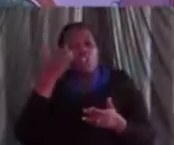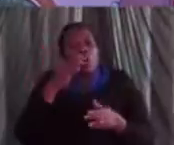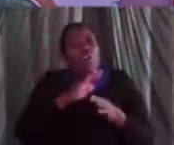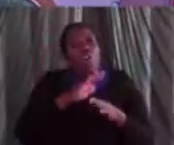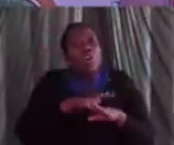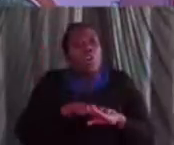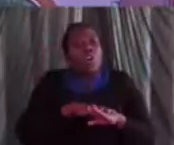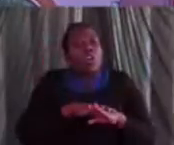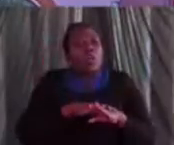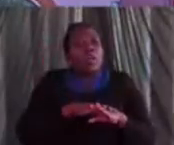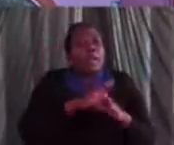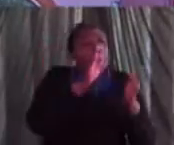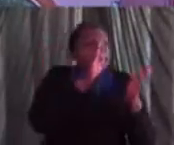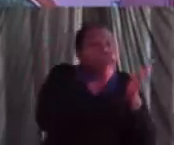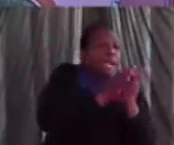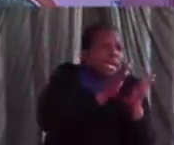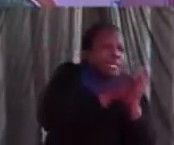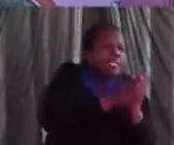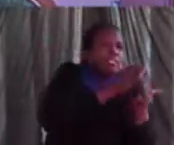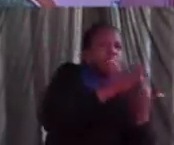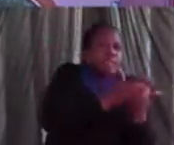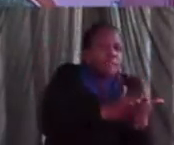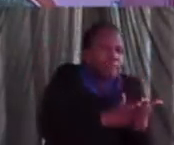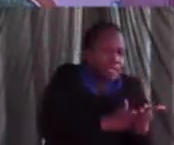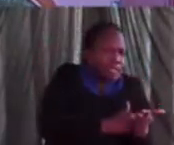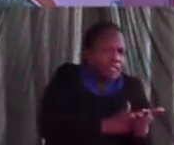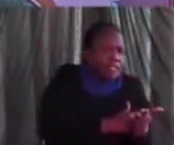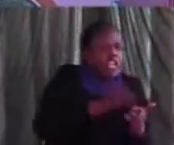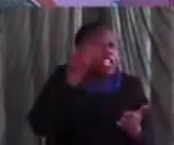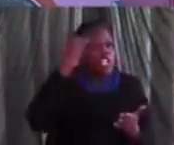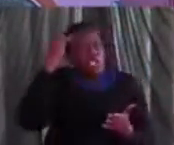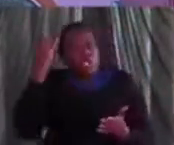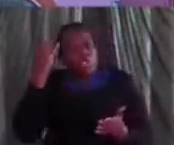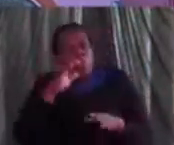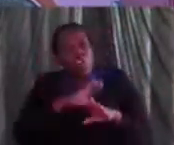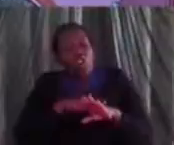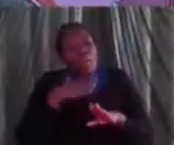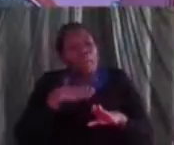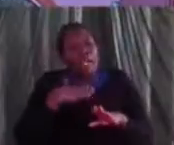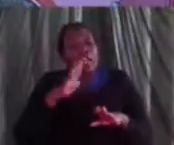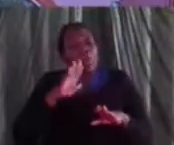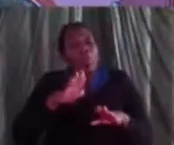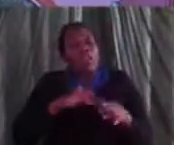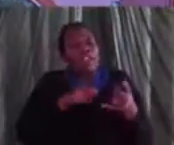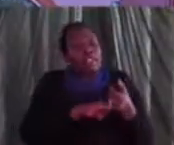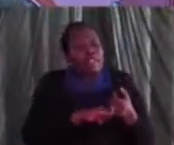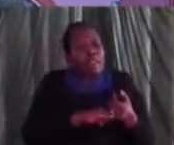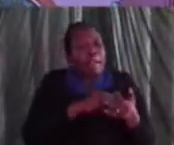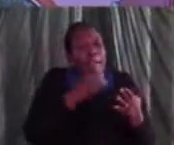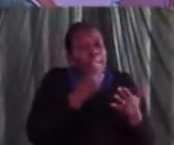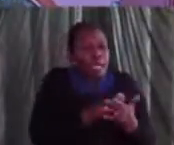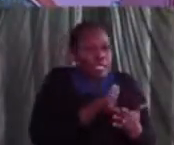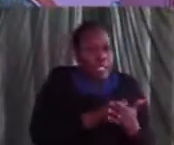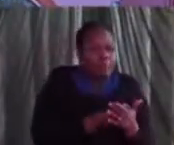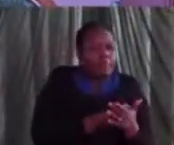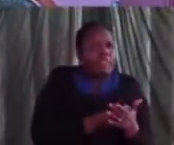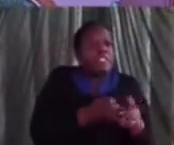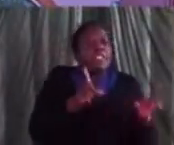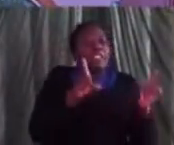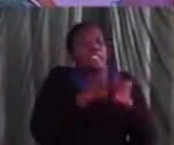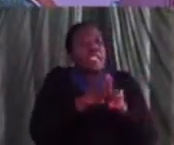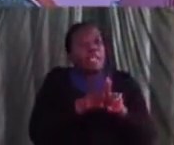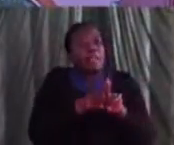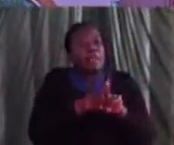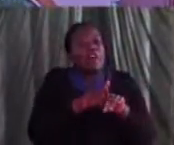issue on my wife's income, and lastly on the